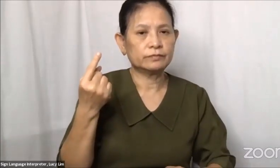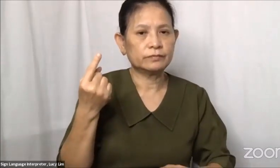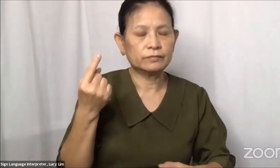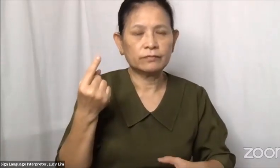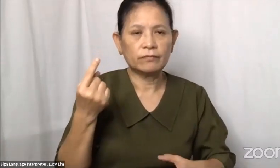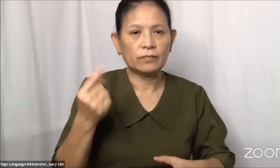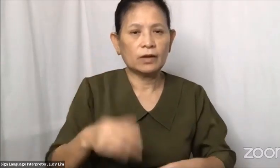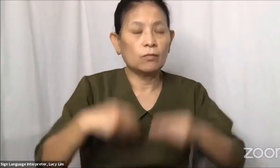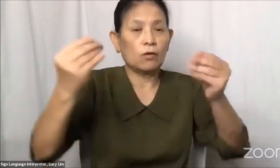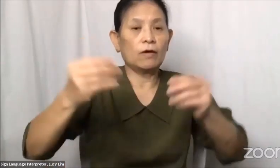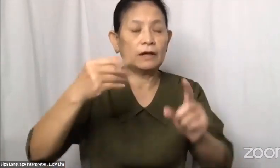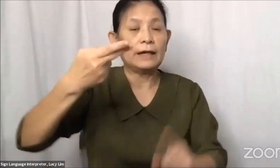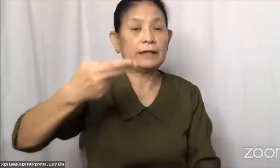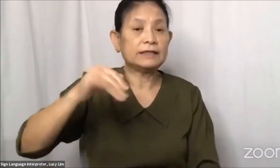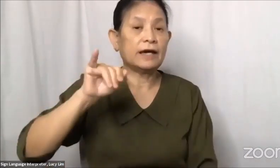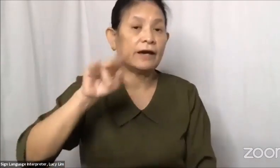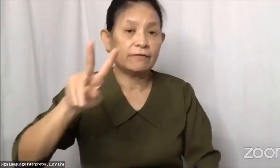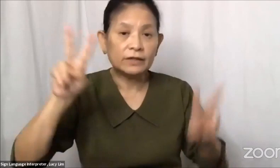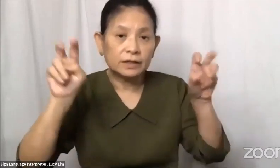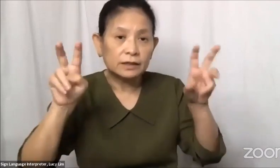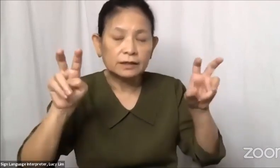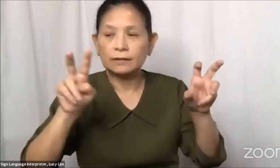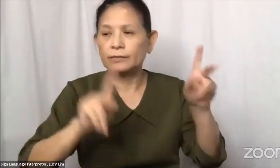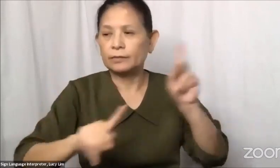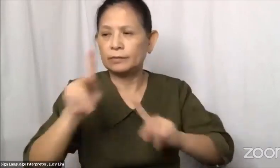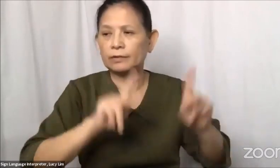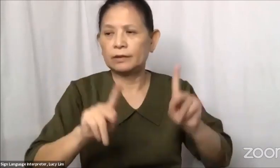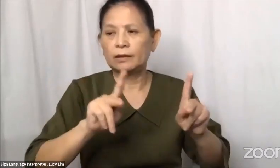but also covering the issues of